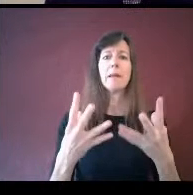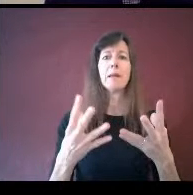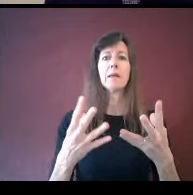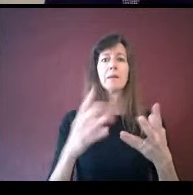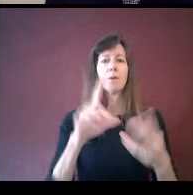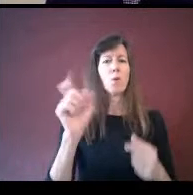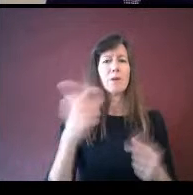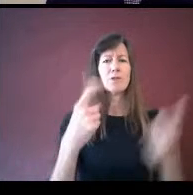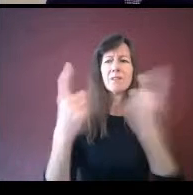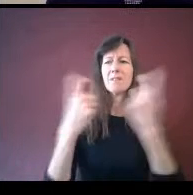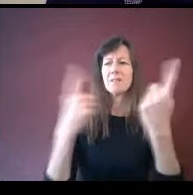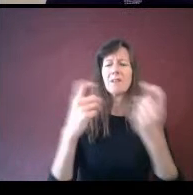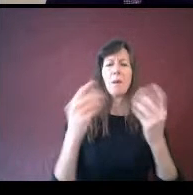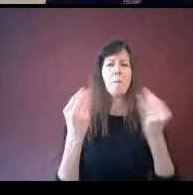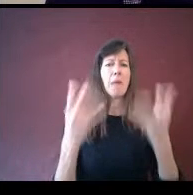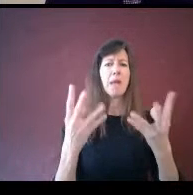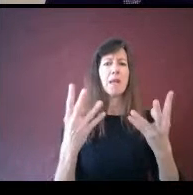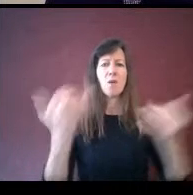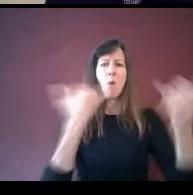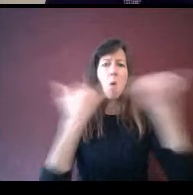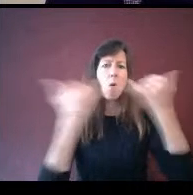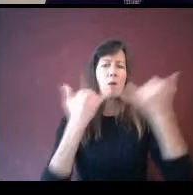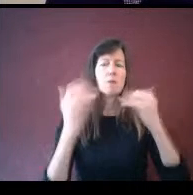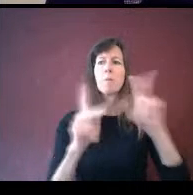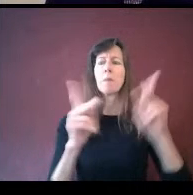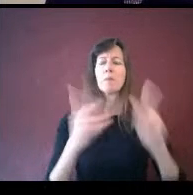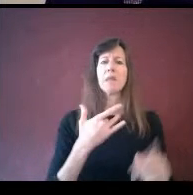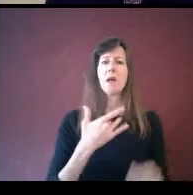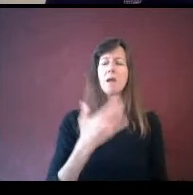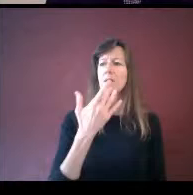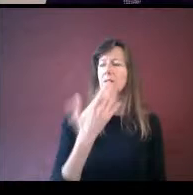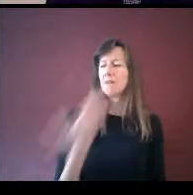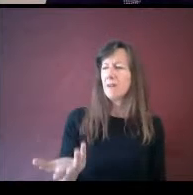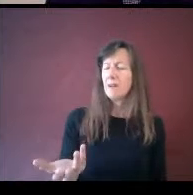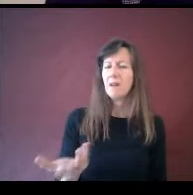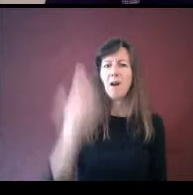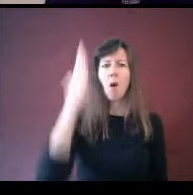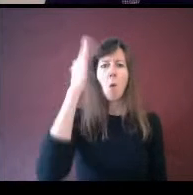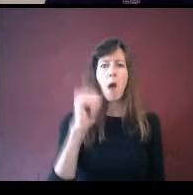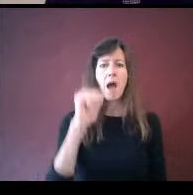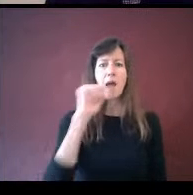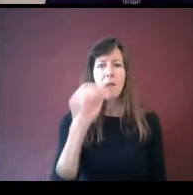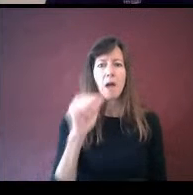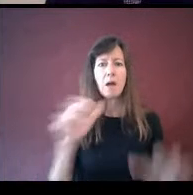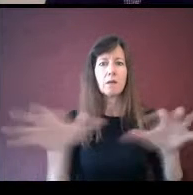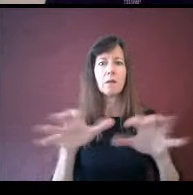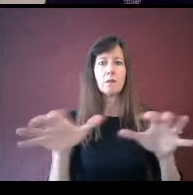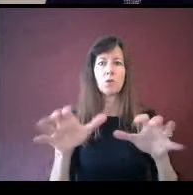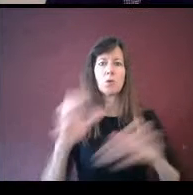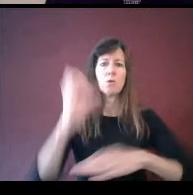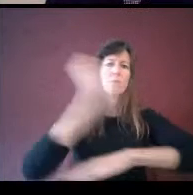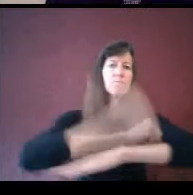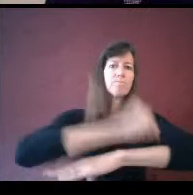saying, why haven't you done widespread shutdowns like we did